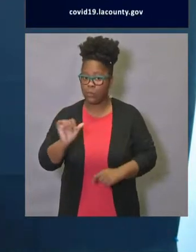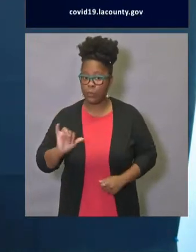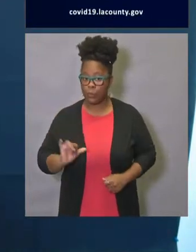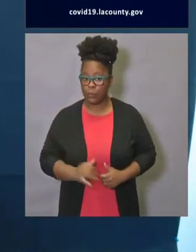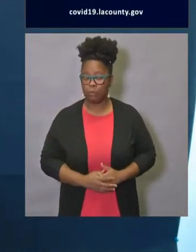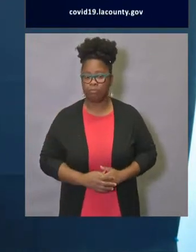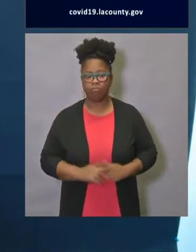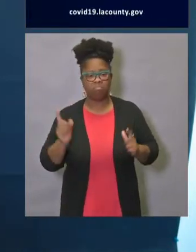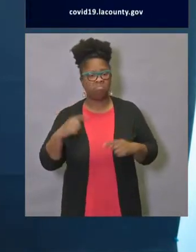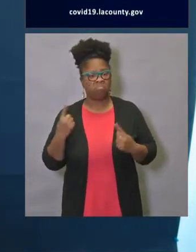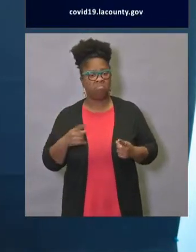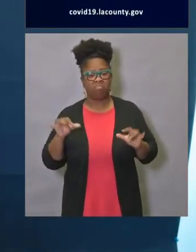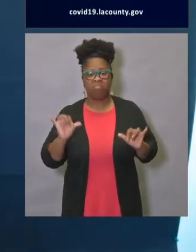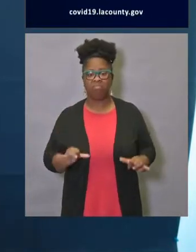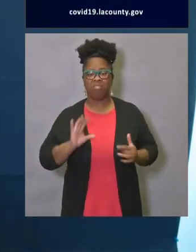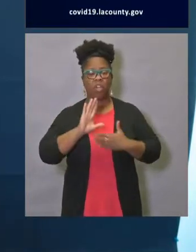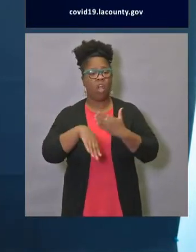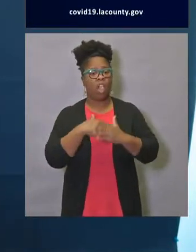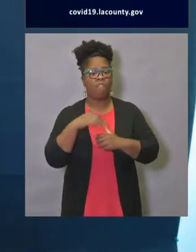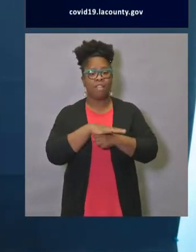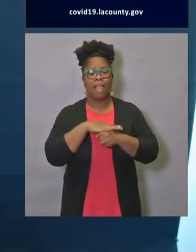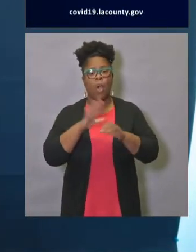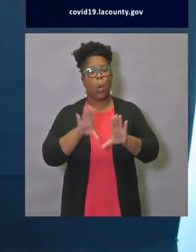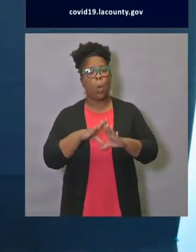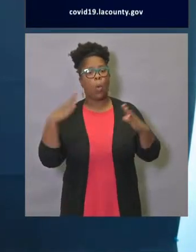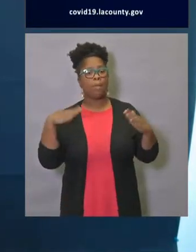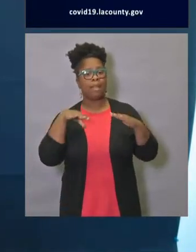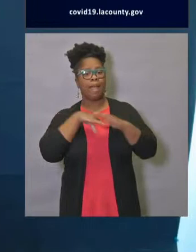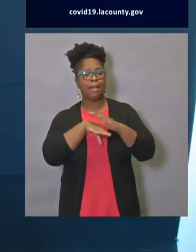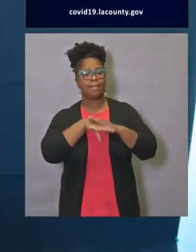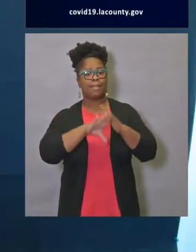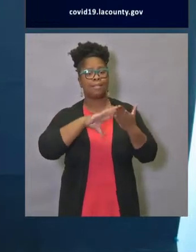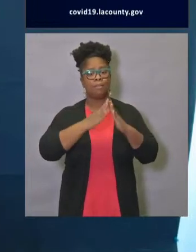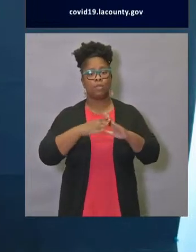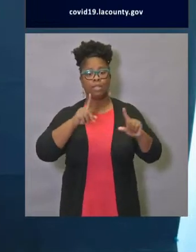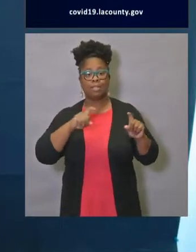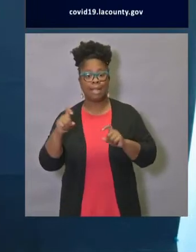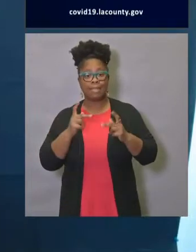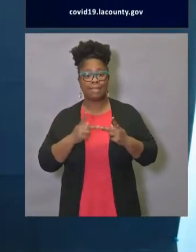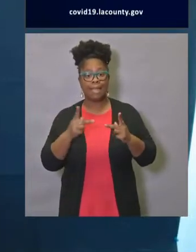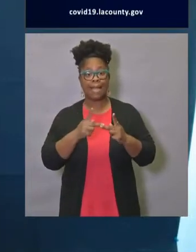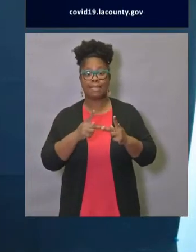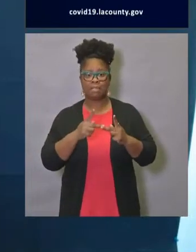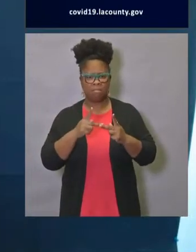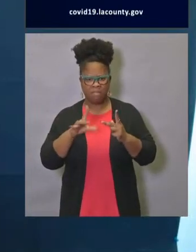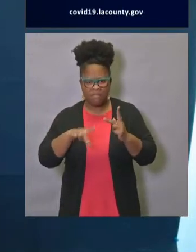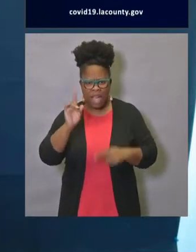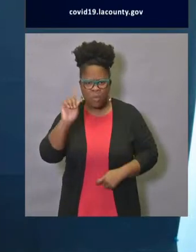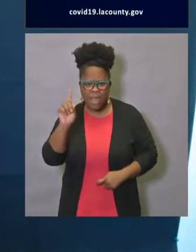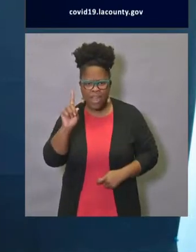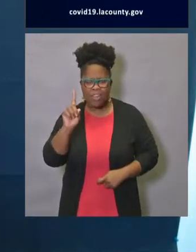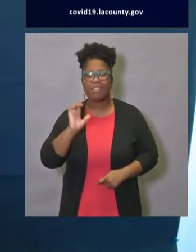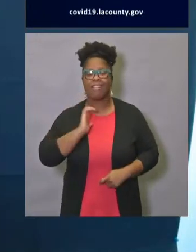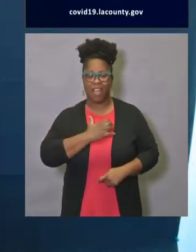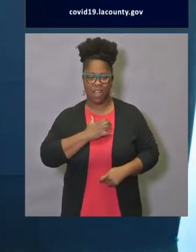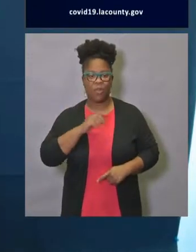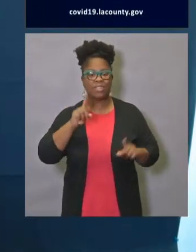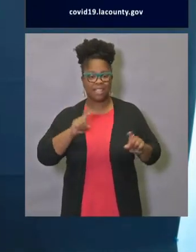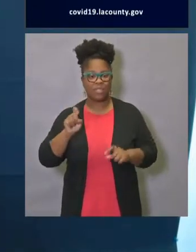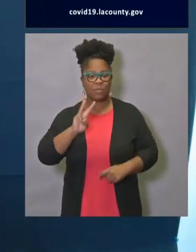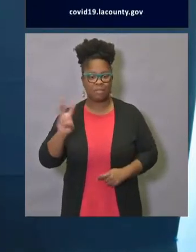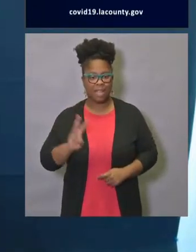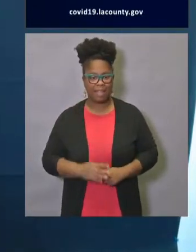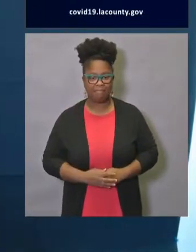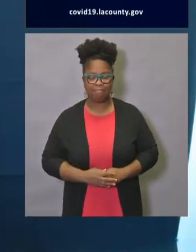of the county's open access community testing sites are available on the county's COVID testing website. In